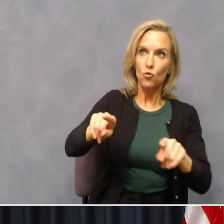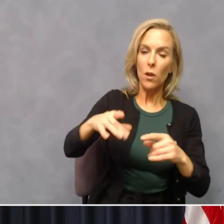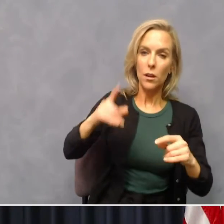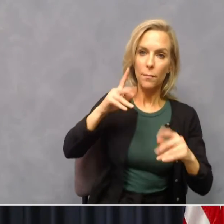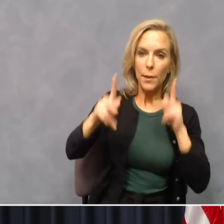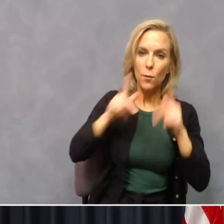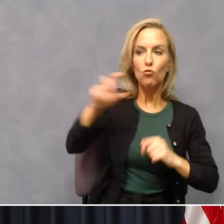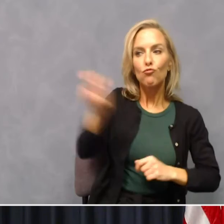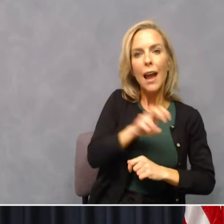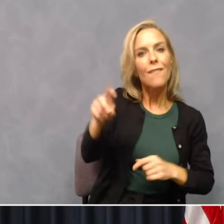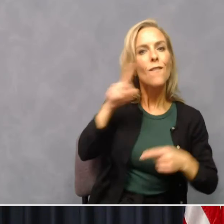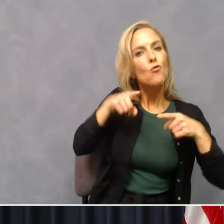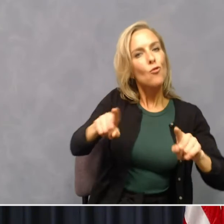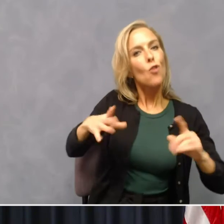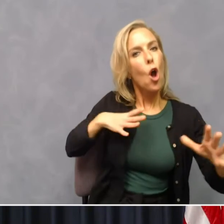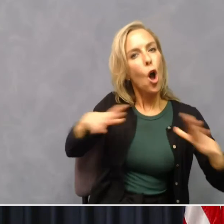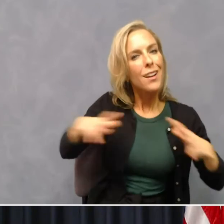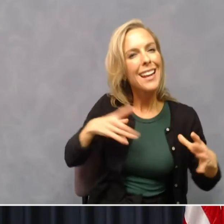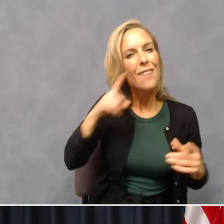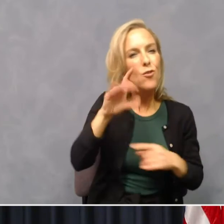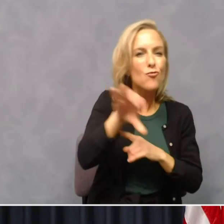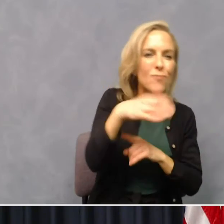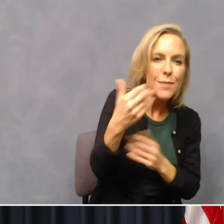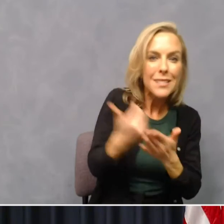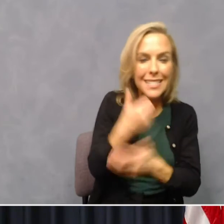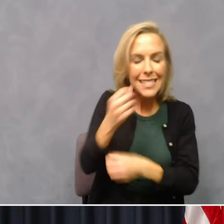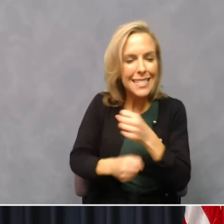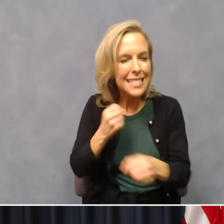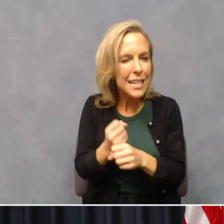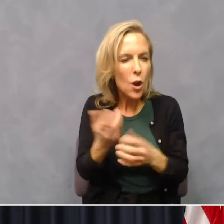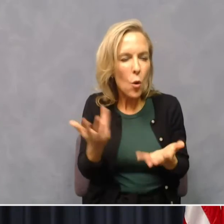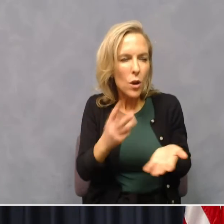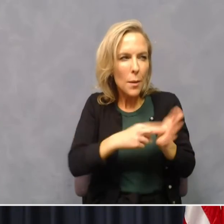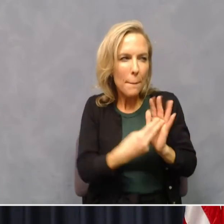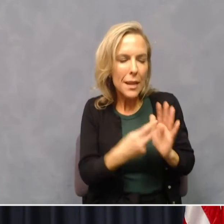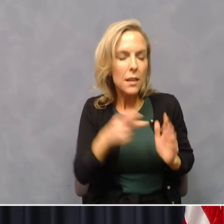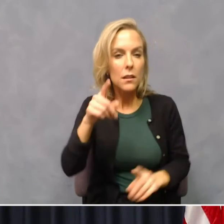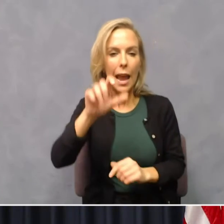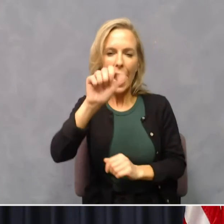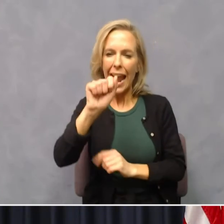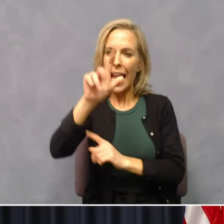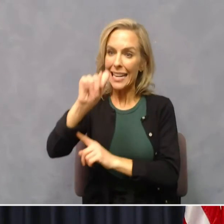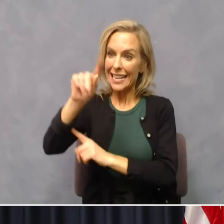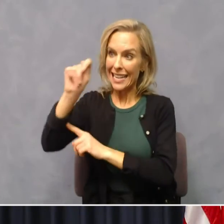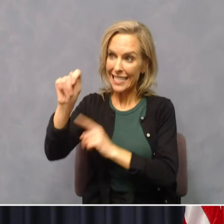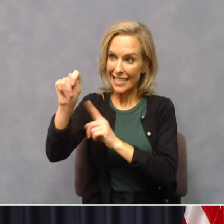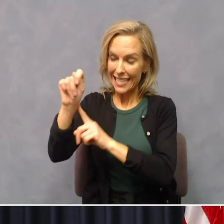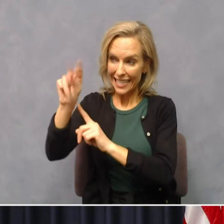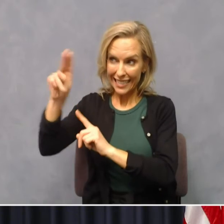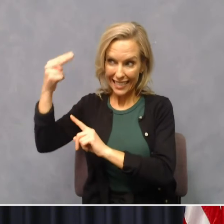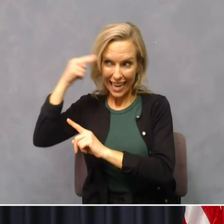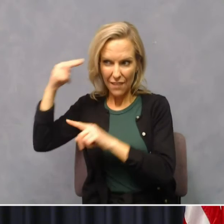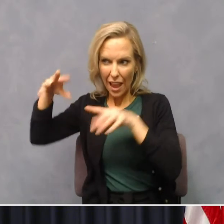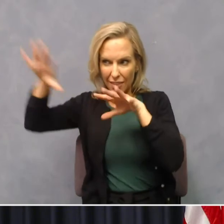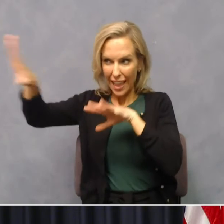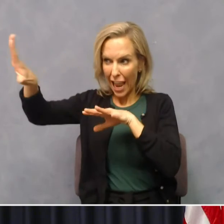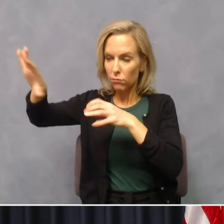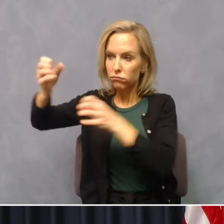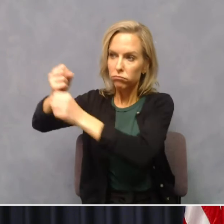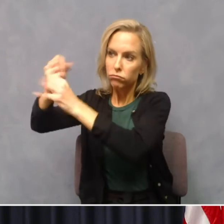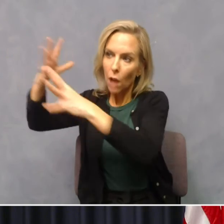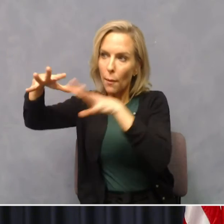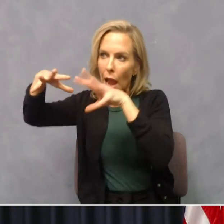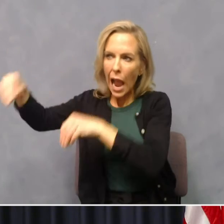Second question for you, what does the AT&T outage have to do with testing and reporting in Kentucky?